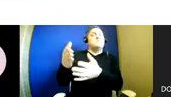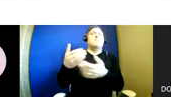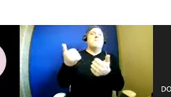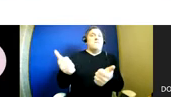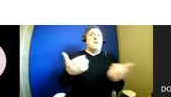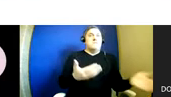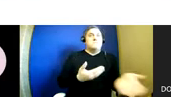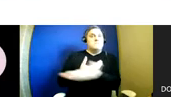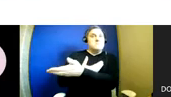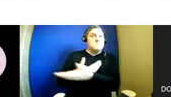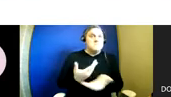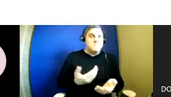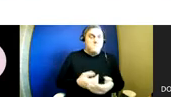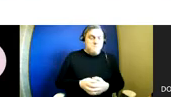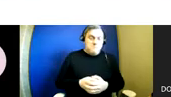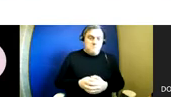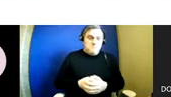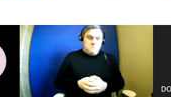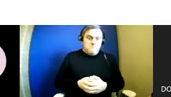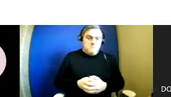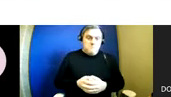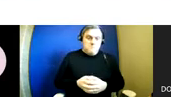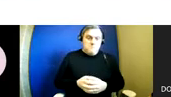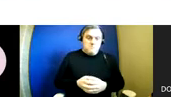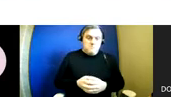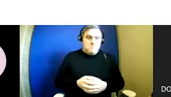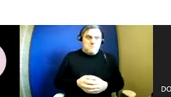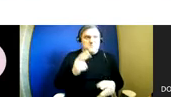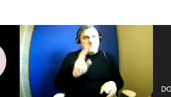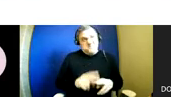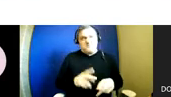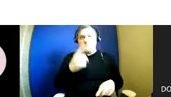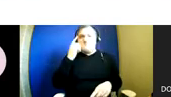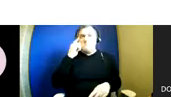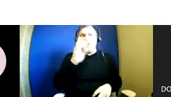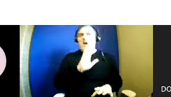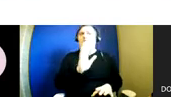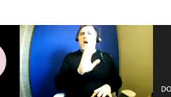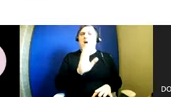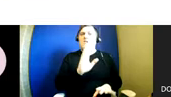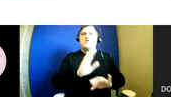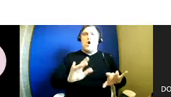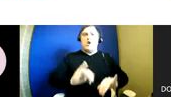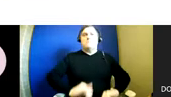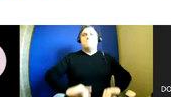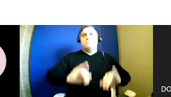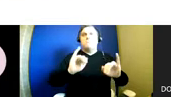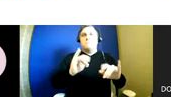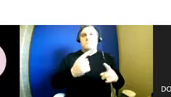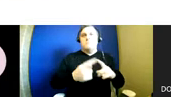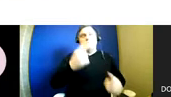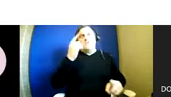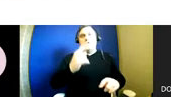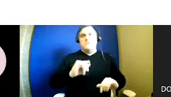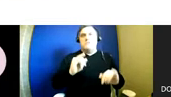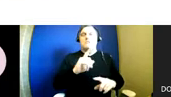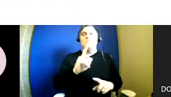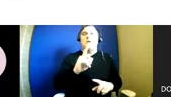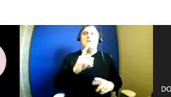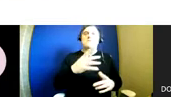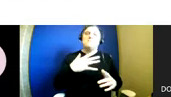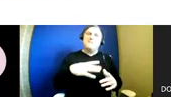them on to the appropriate specialist. If they think that, no, we're happy that there's nothing extra going on, but there's clearly a lot of things